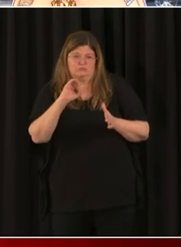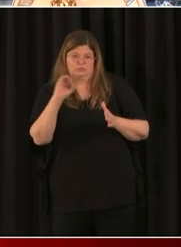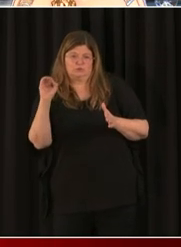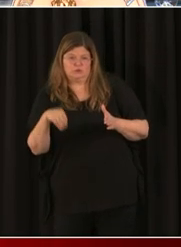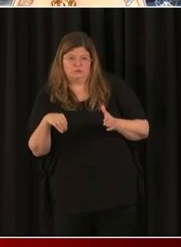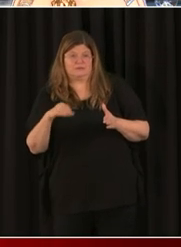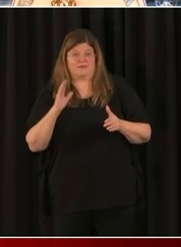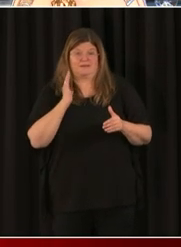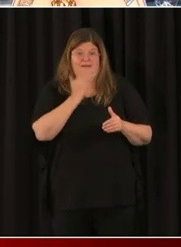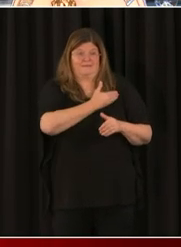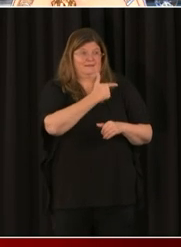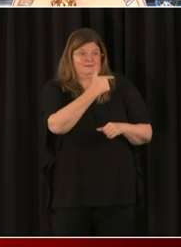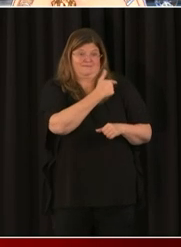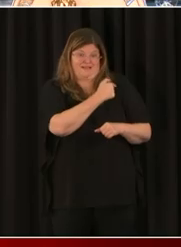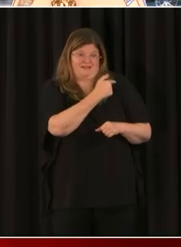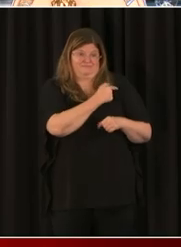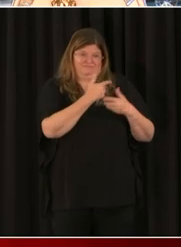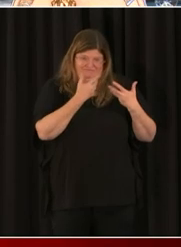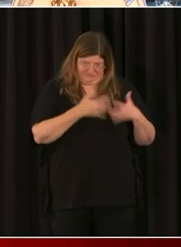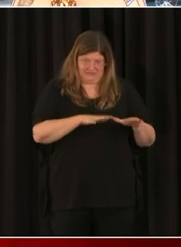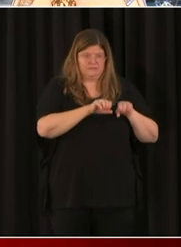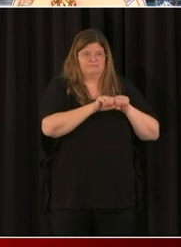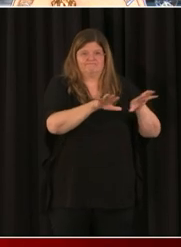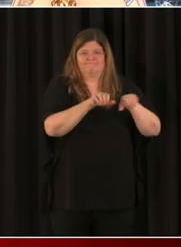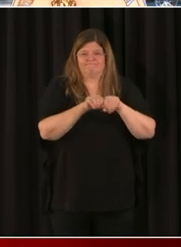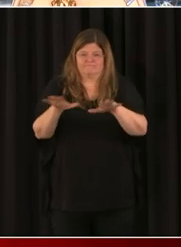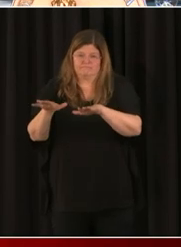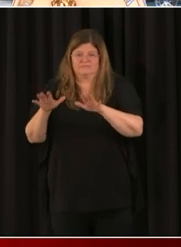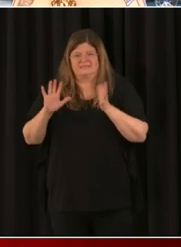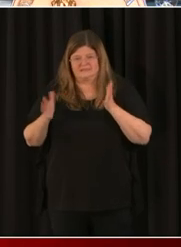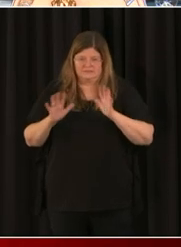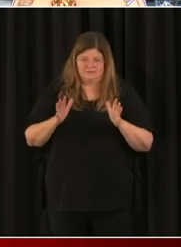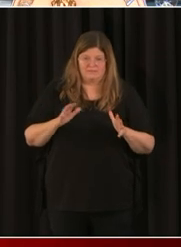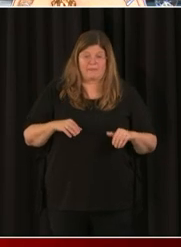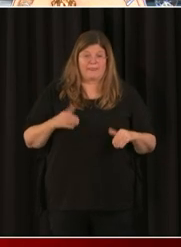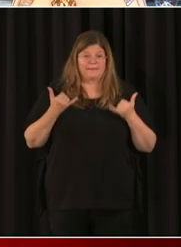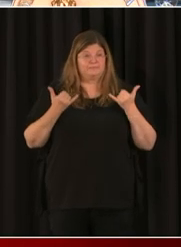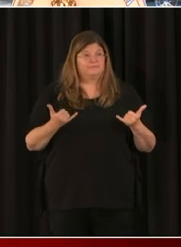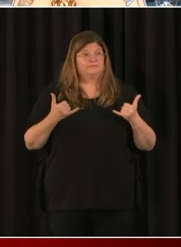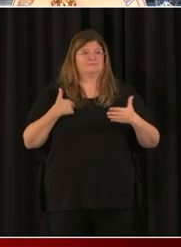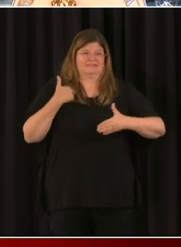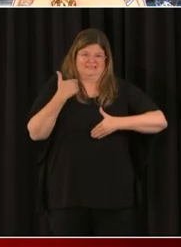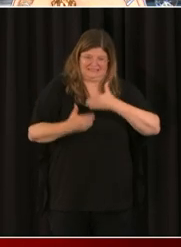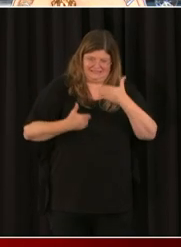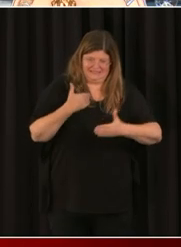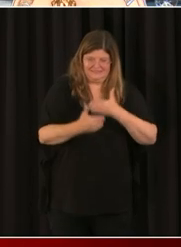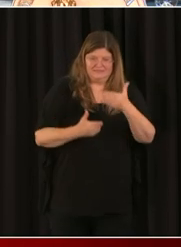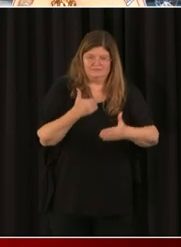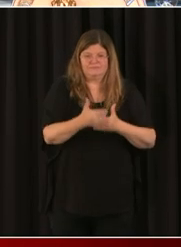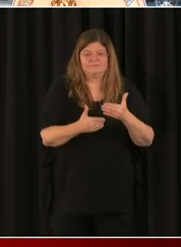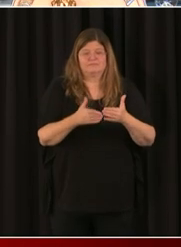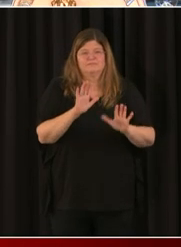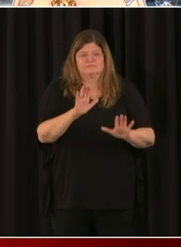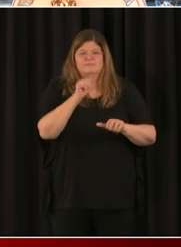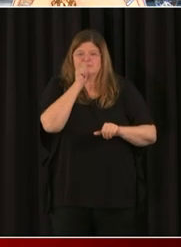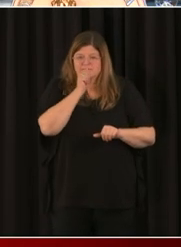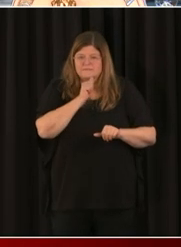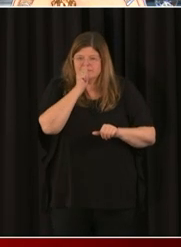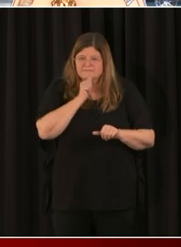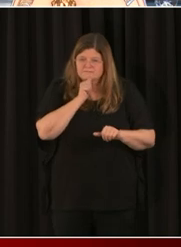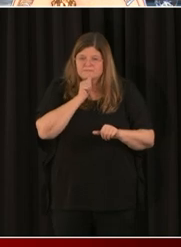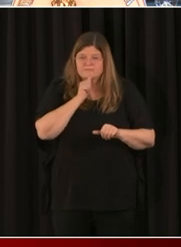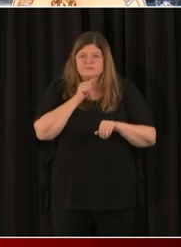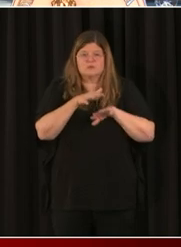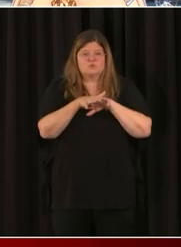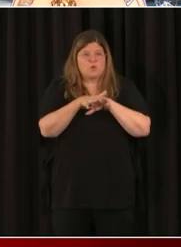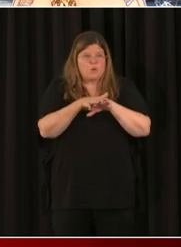our vaccinators reporting. So as we begin this process, just bear in mind that